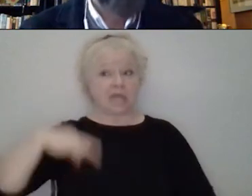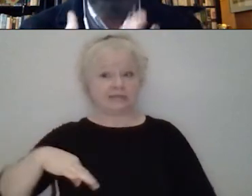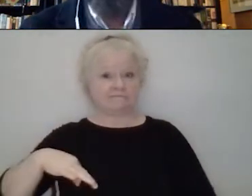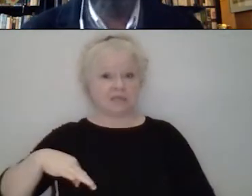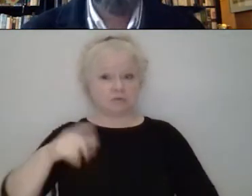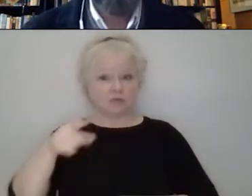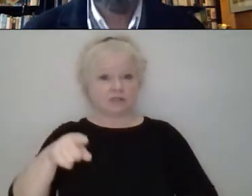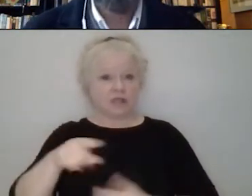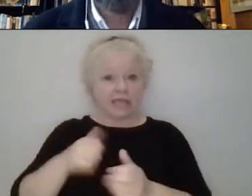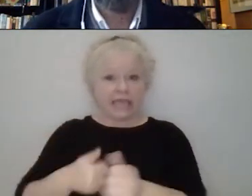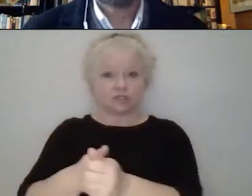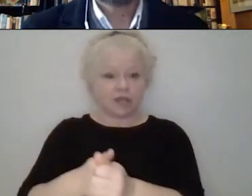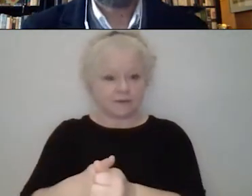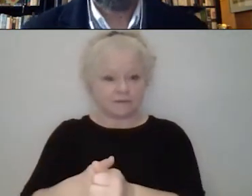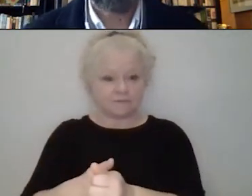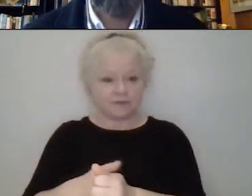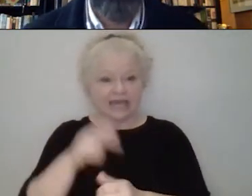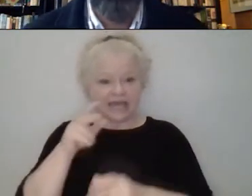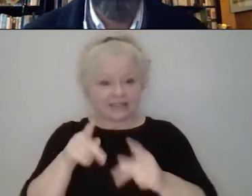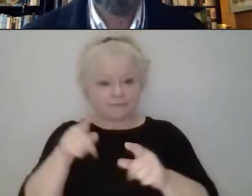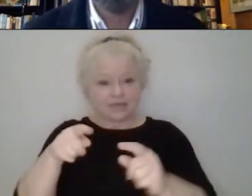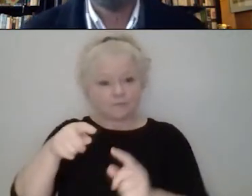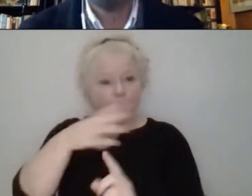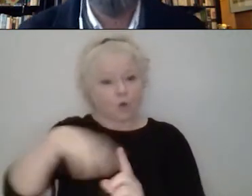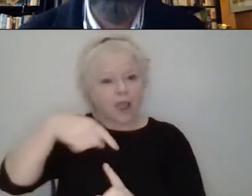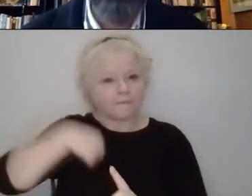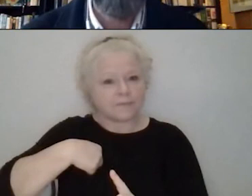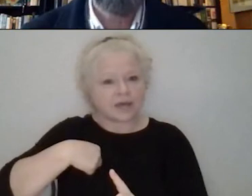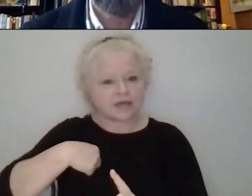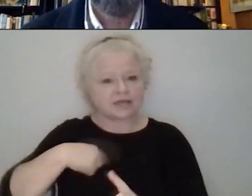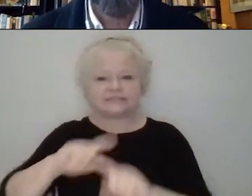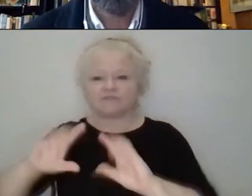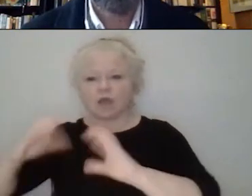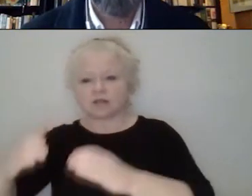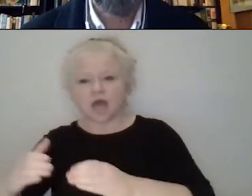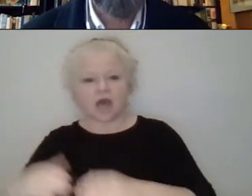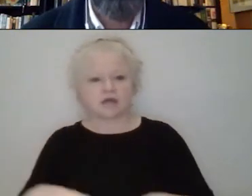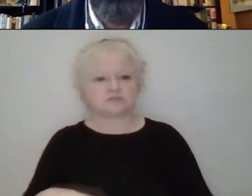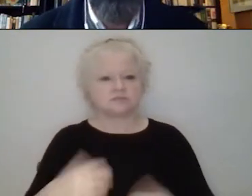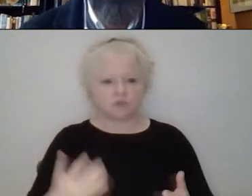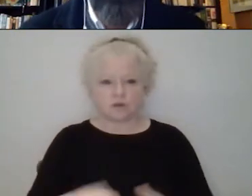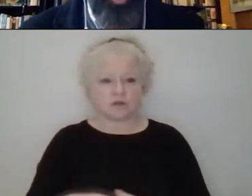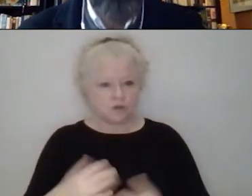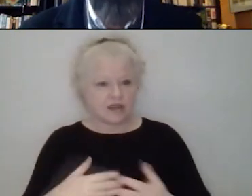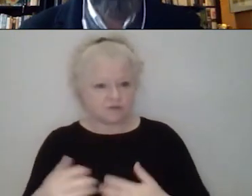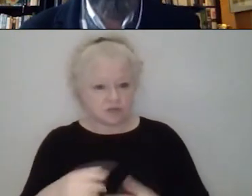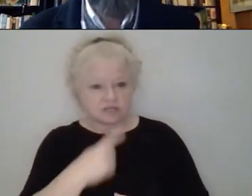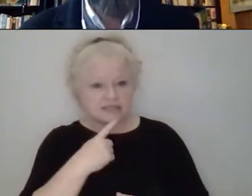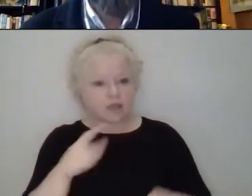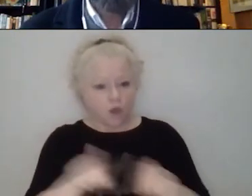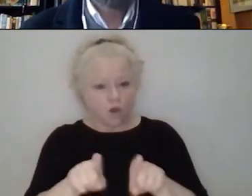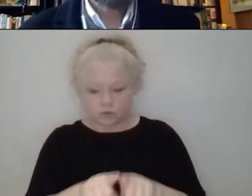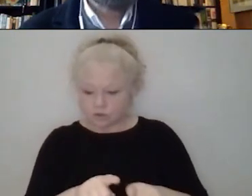to catch up. And all of a sudden, the people that start surrounding me because they were my classmates or other people I was meeting, they were also